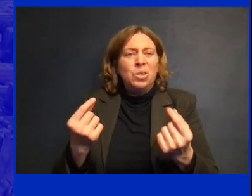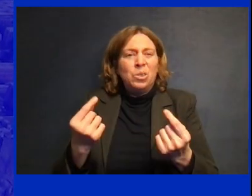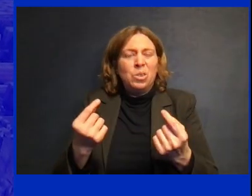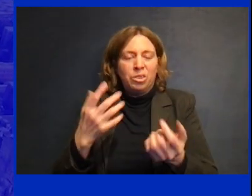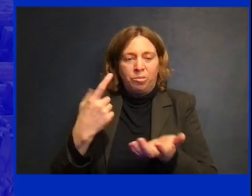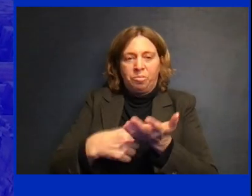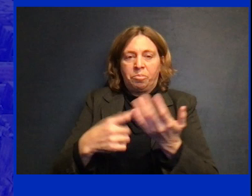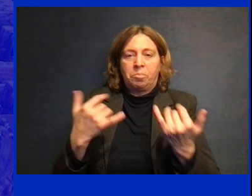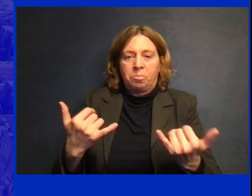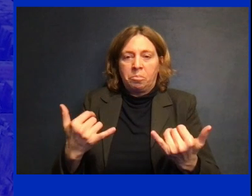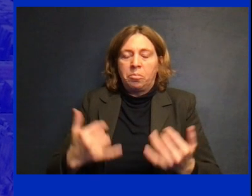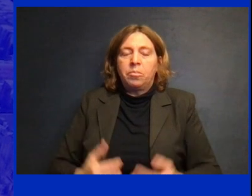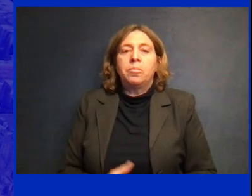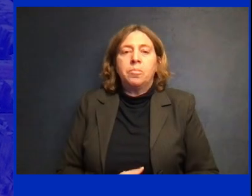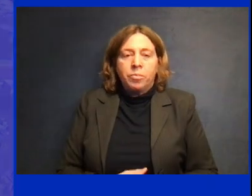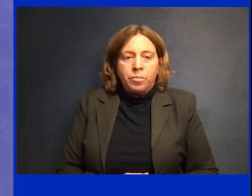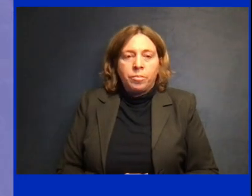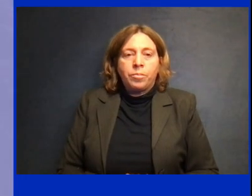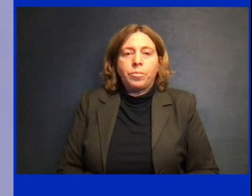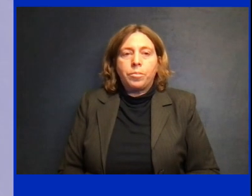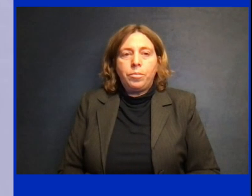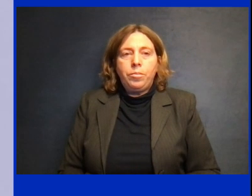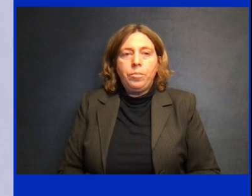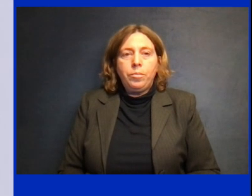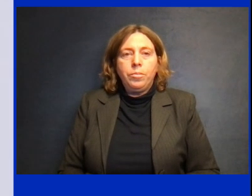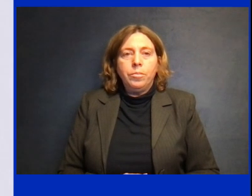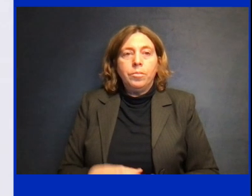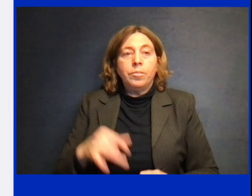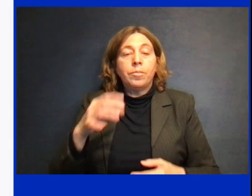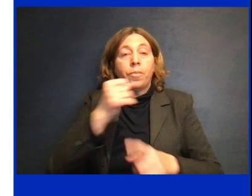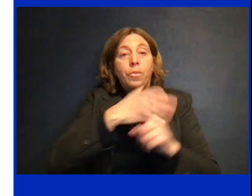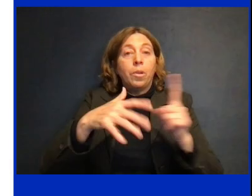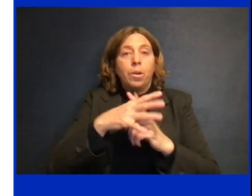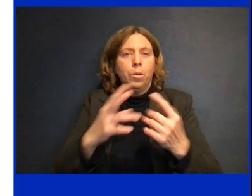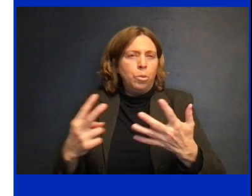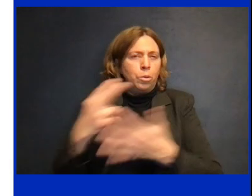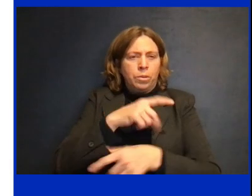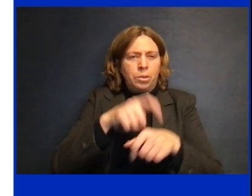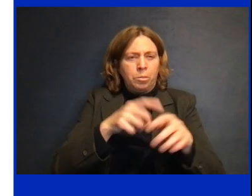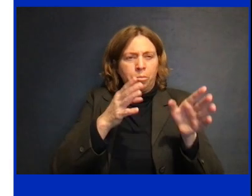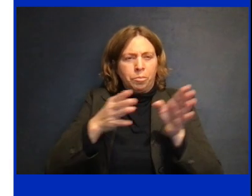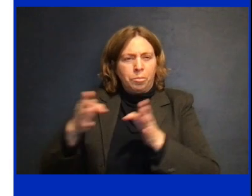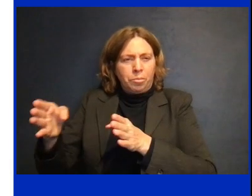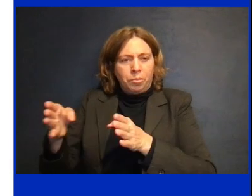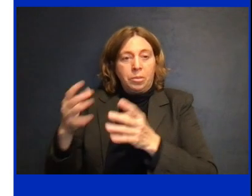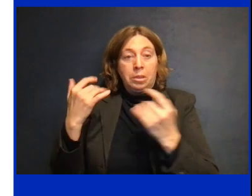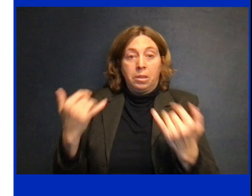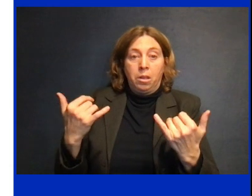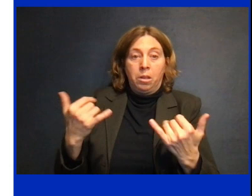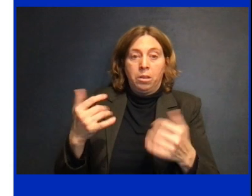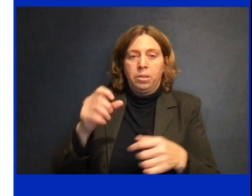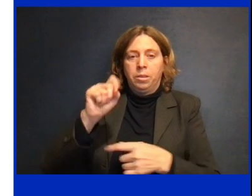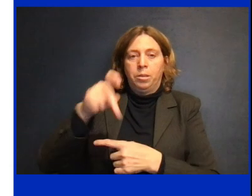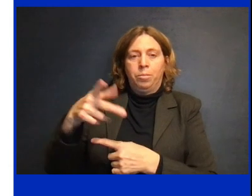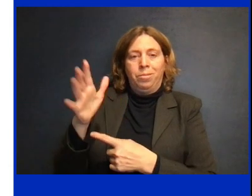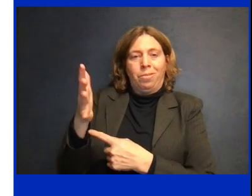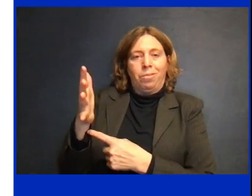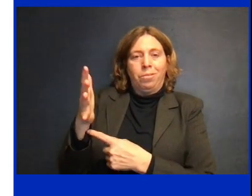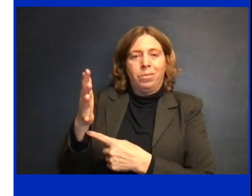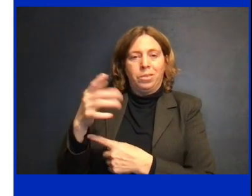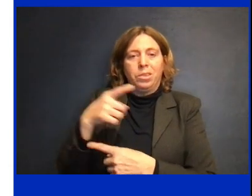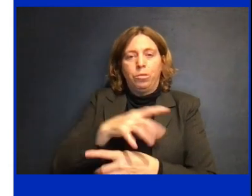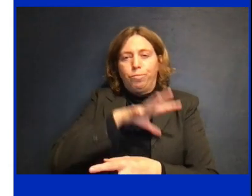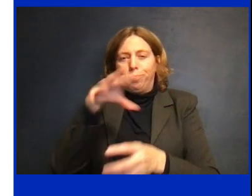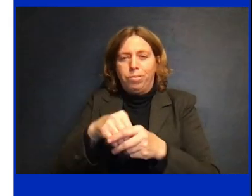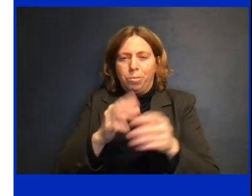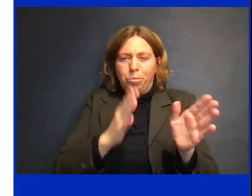environmental timeline and next steps. At present, the project is positioned at Step 5 within its